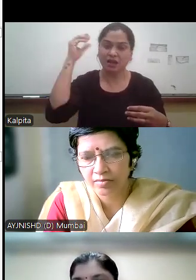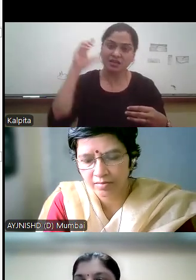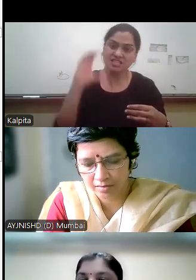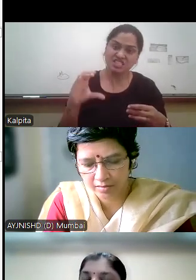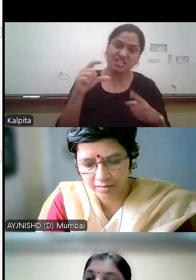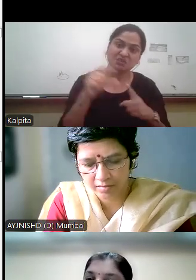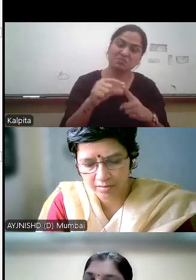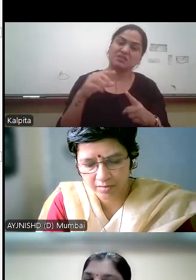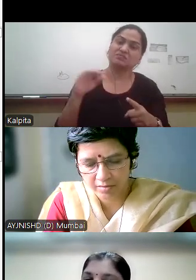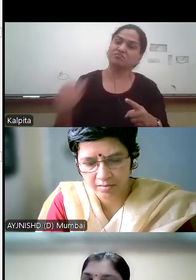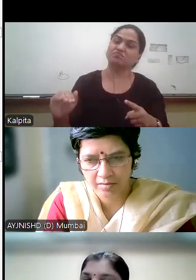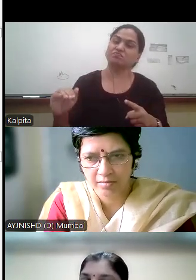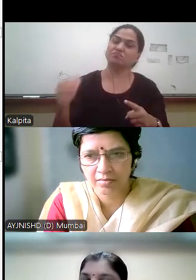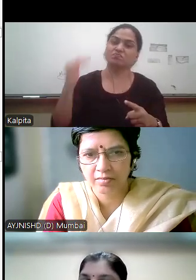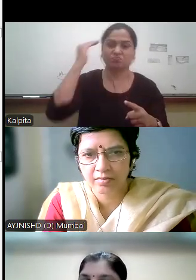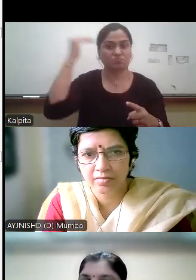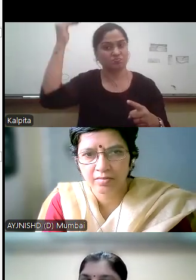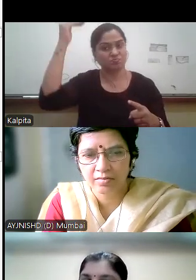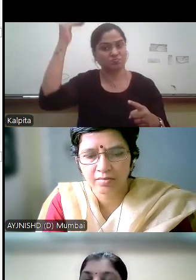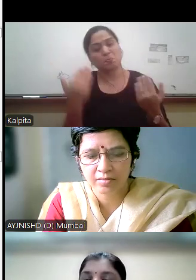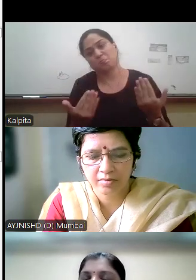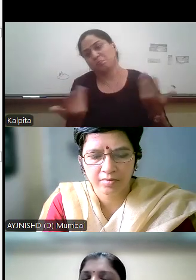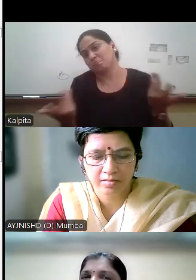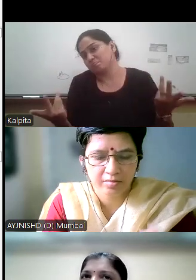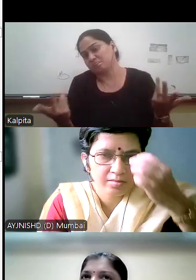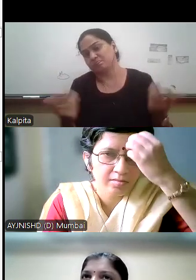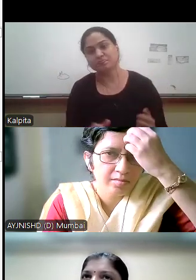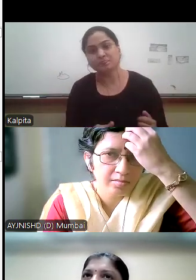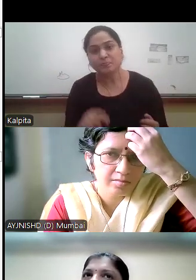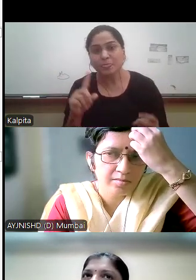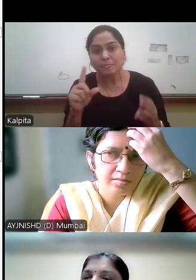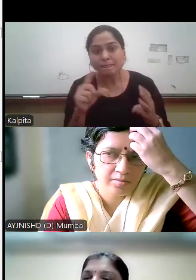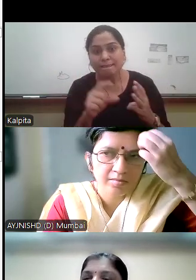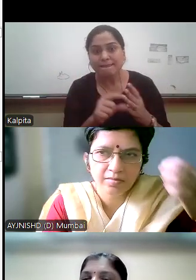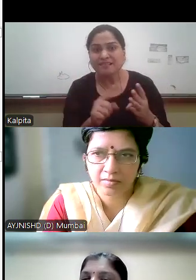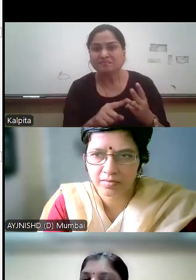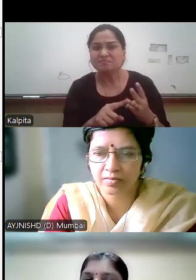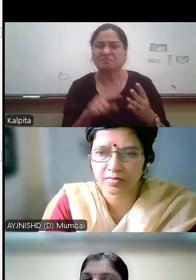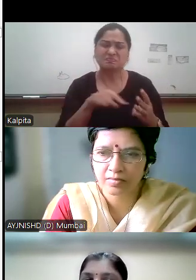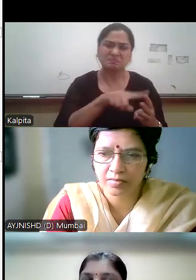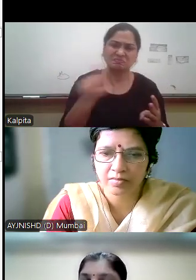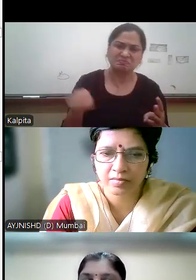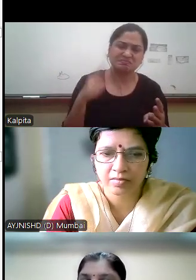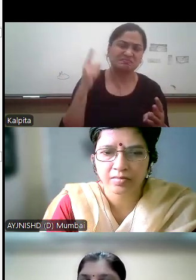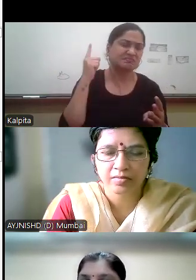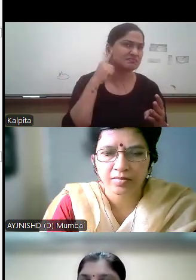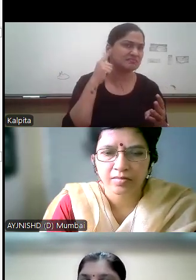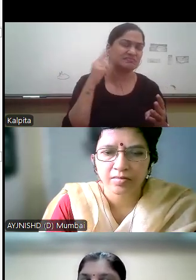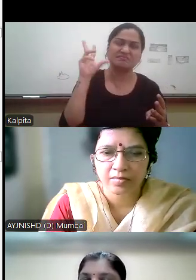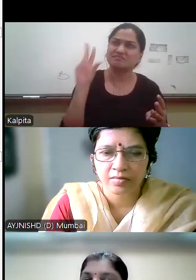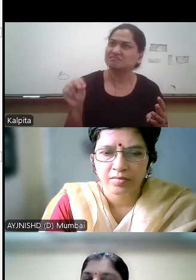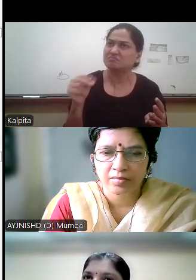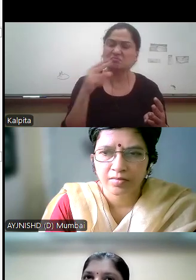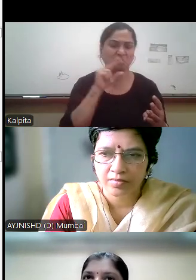intelligence also. He may or may not have an intellectual issue. Then all the CP children can't talk, they are hearing impaired. No, not